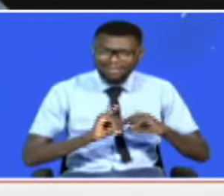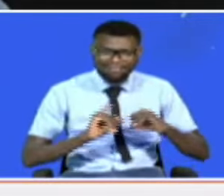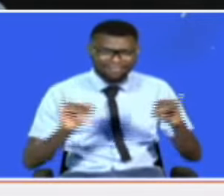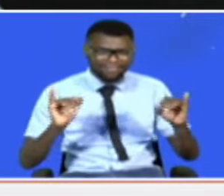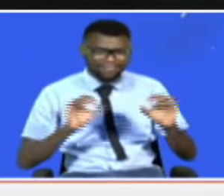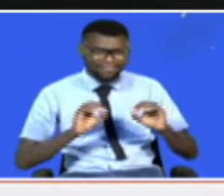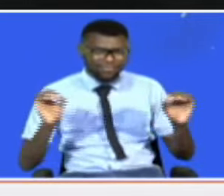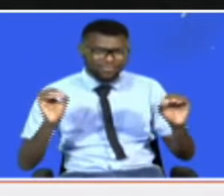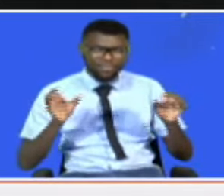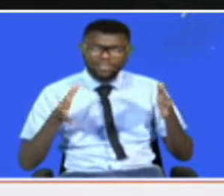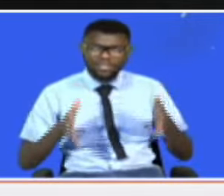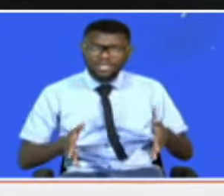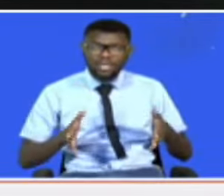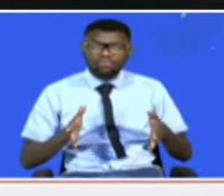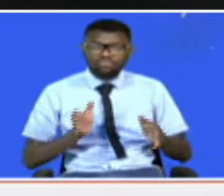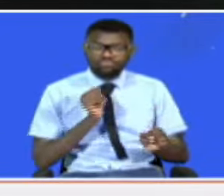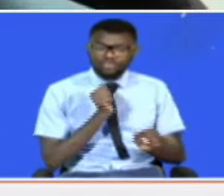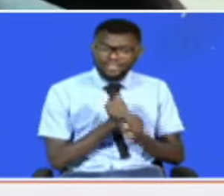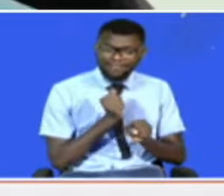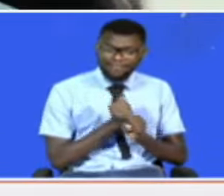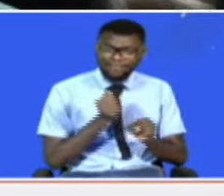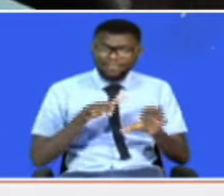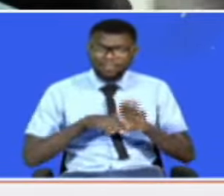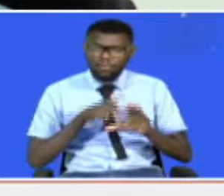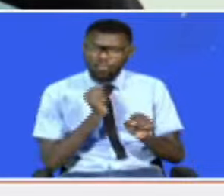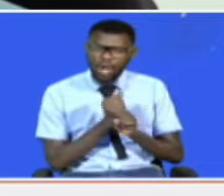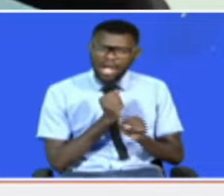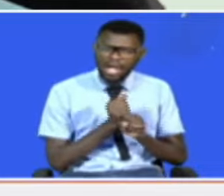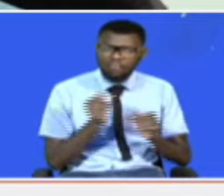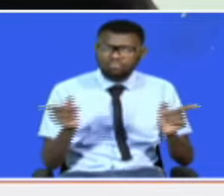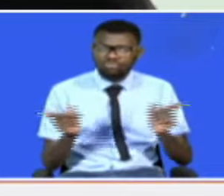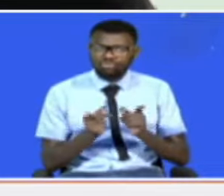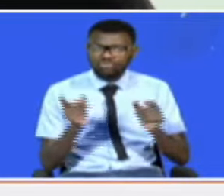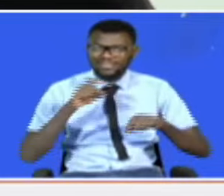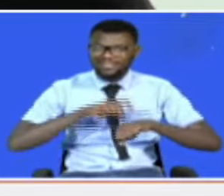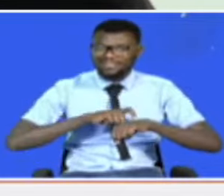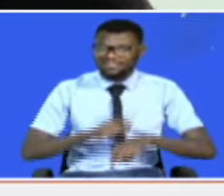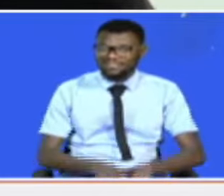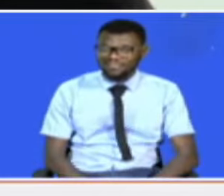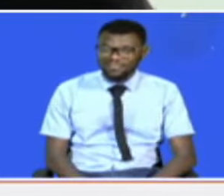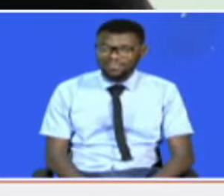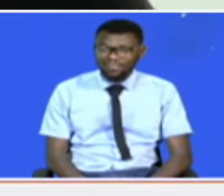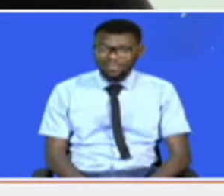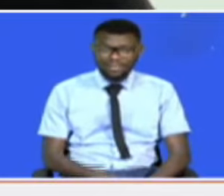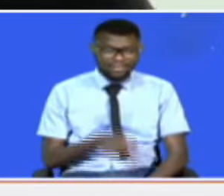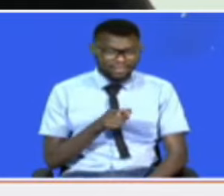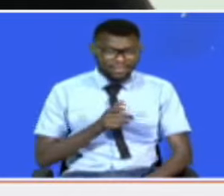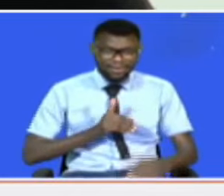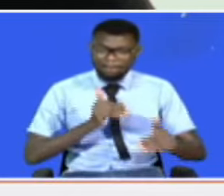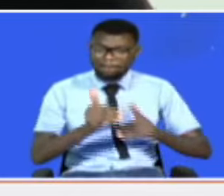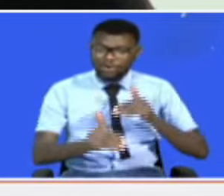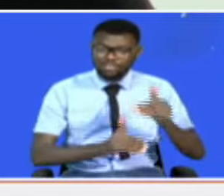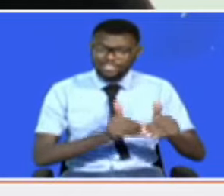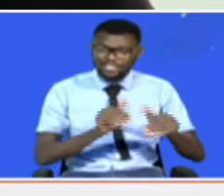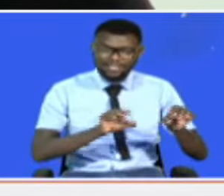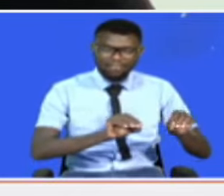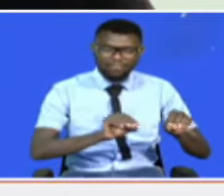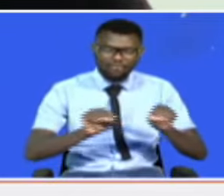staff to work on an interim basis. The human resource transition is a process which is still ongoing,